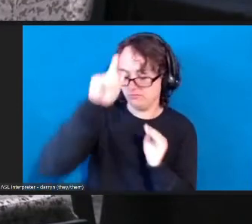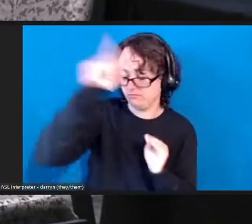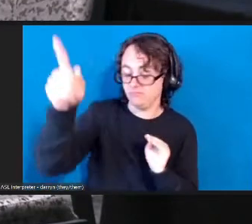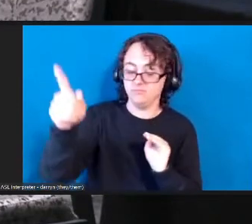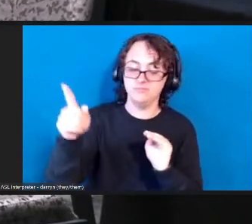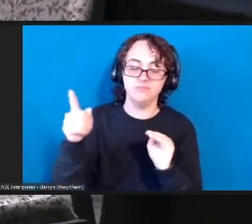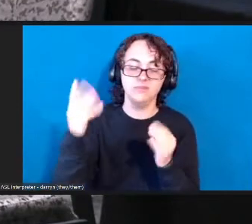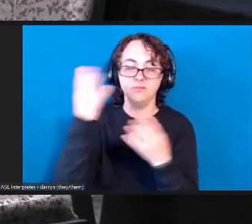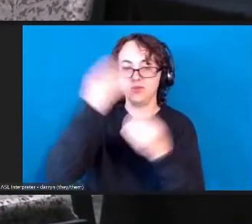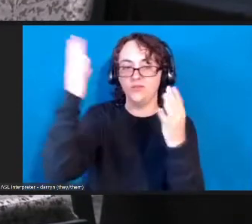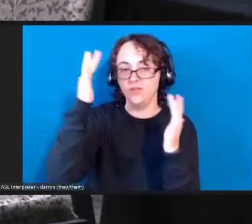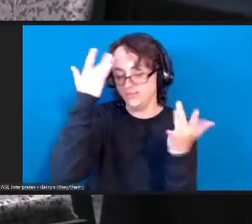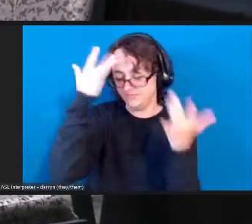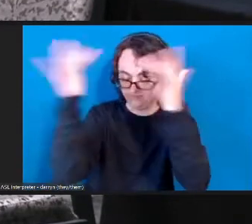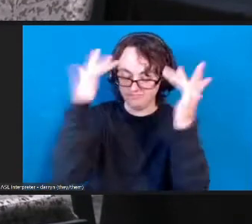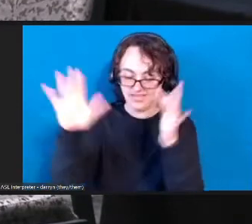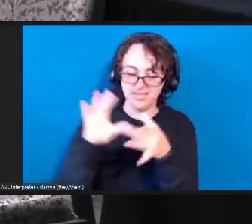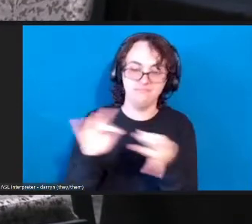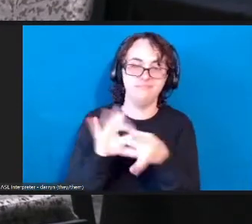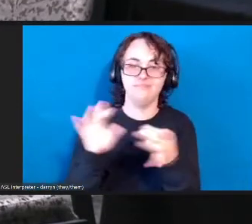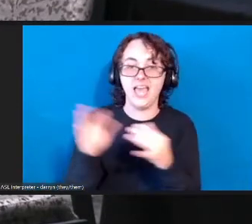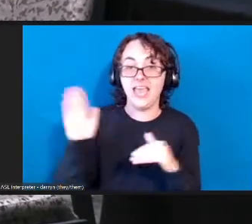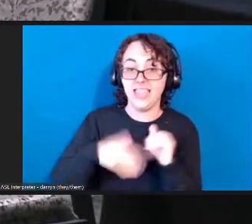amazing things to say about this than me, but